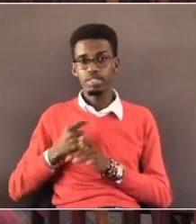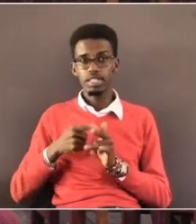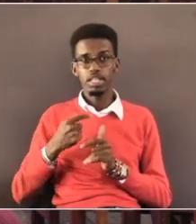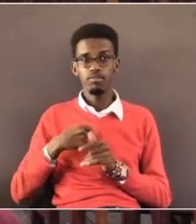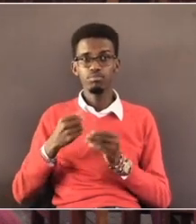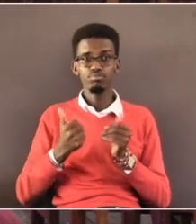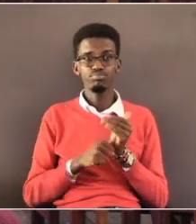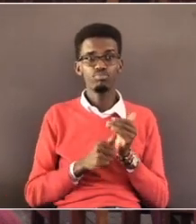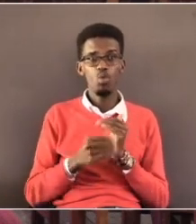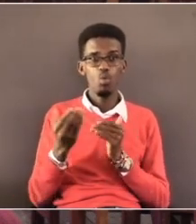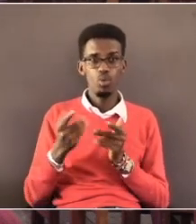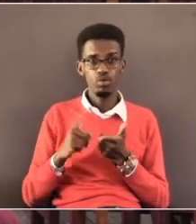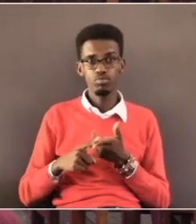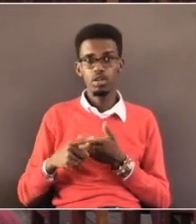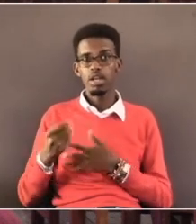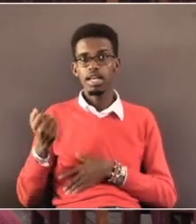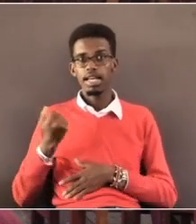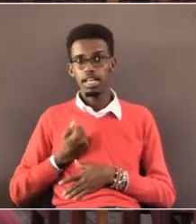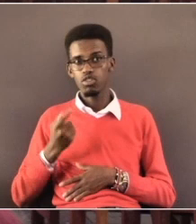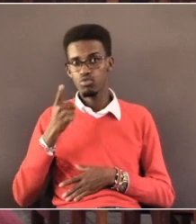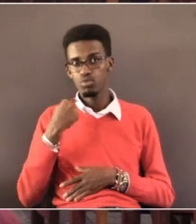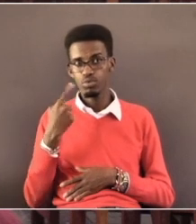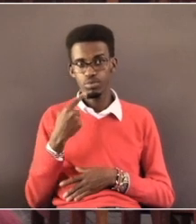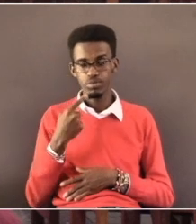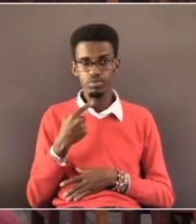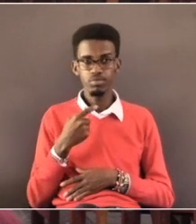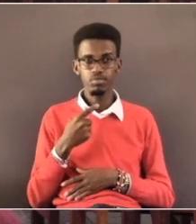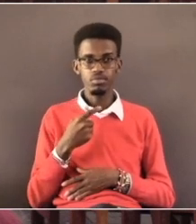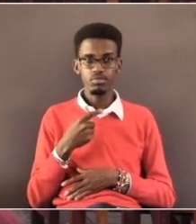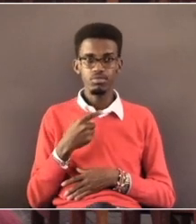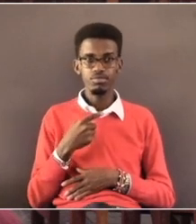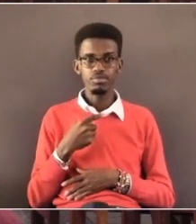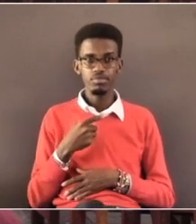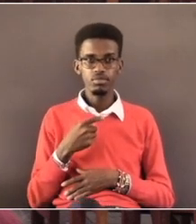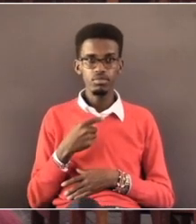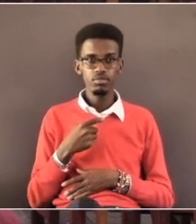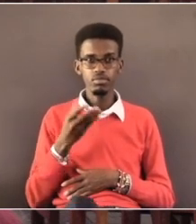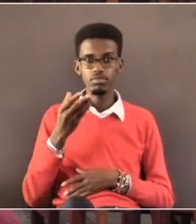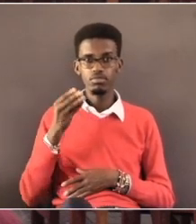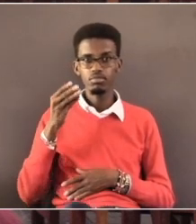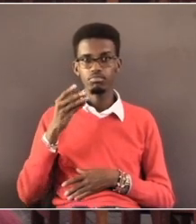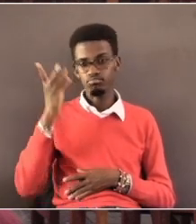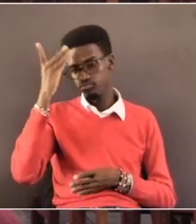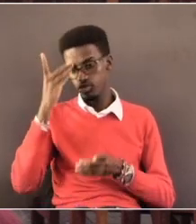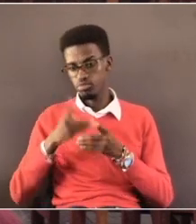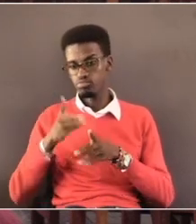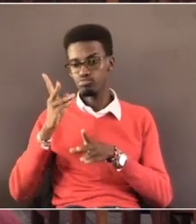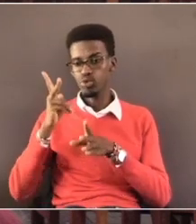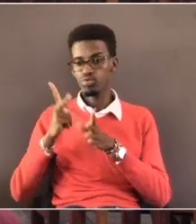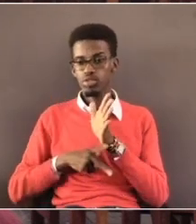handled cases whereby it is the lady who, unfortunately in this case, murdered the